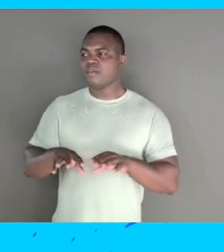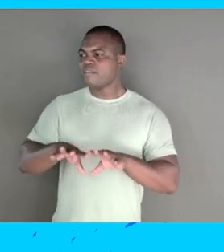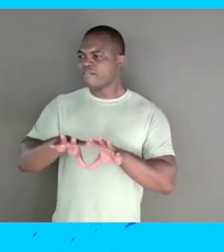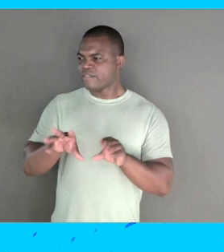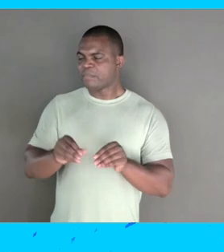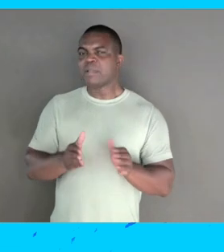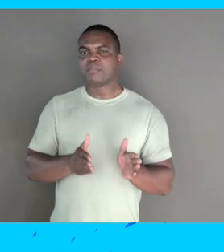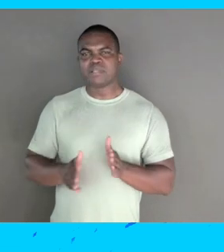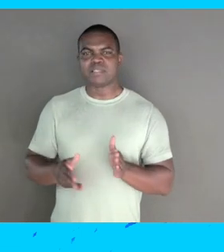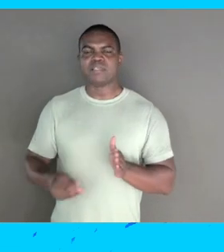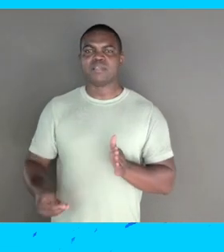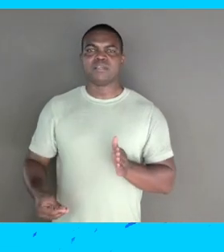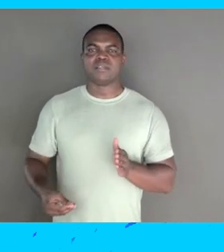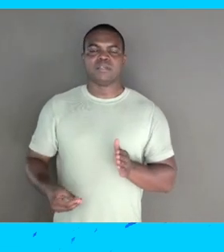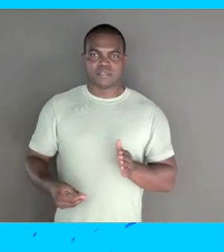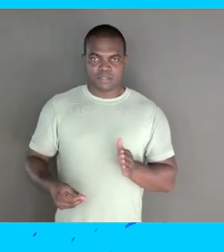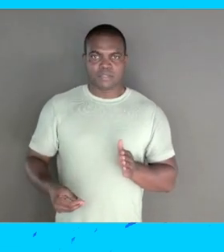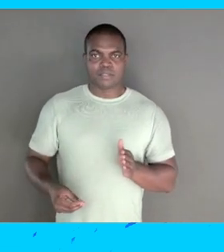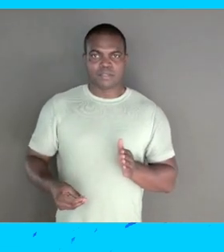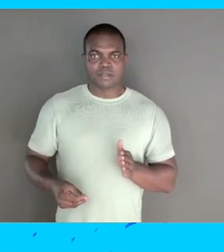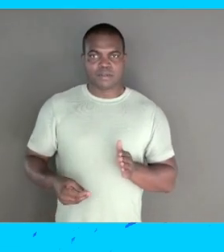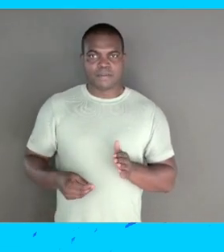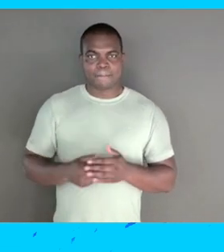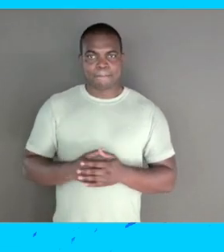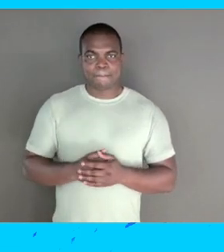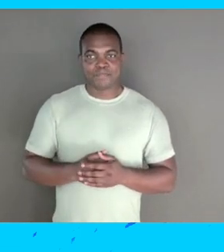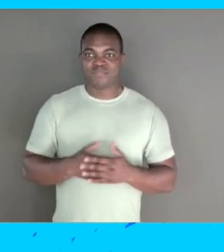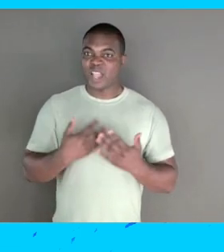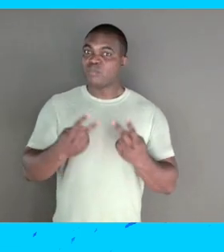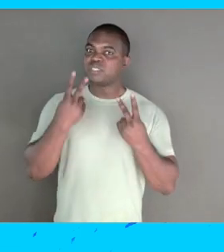country. And I experienced,